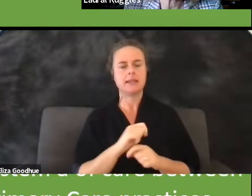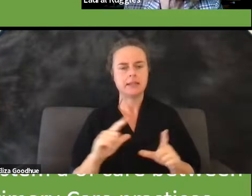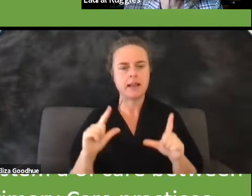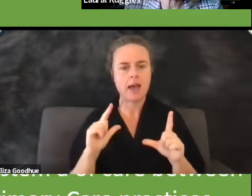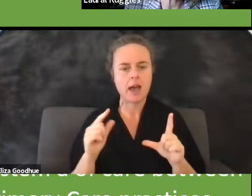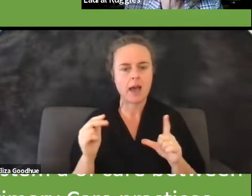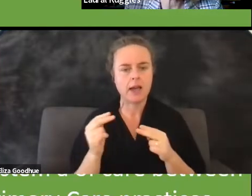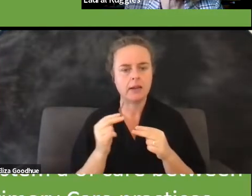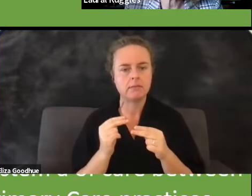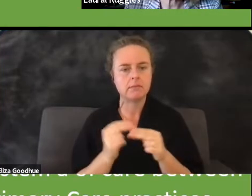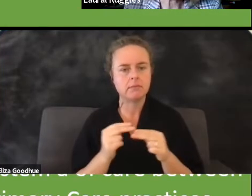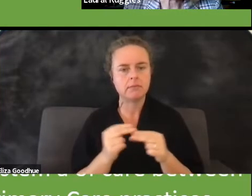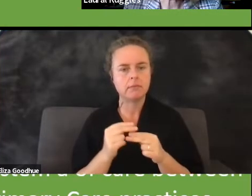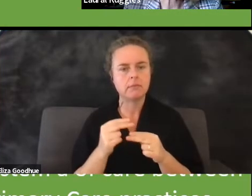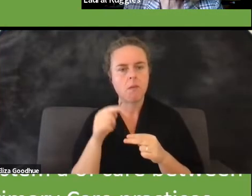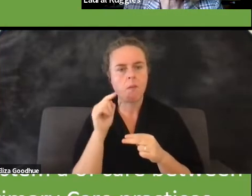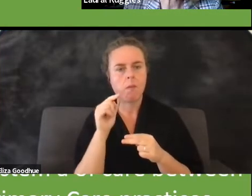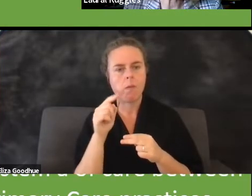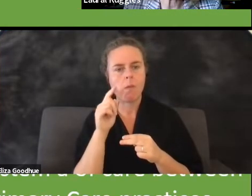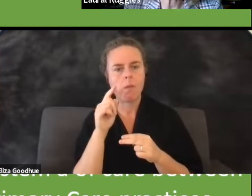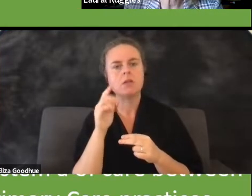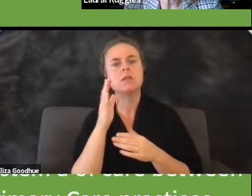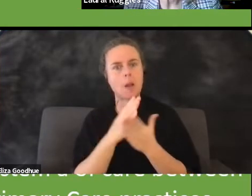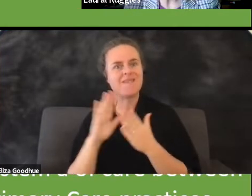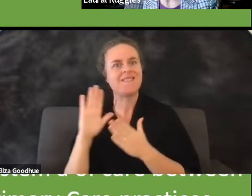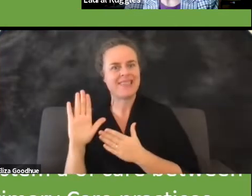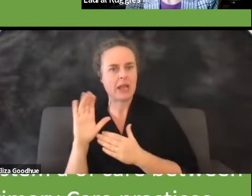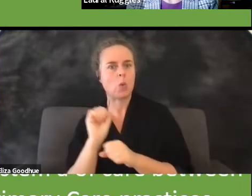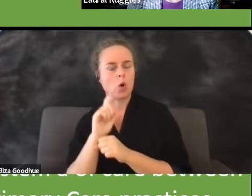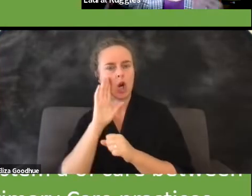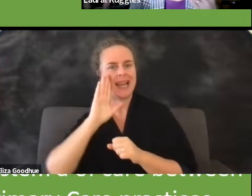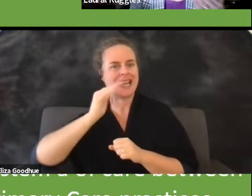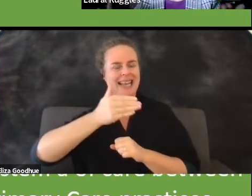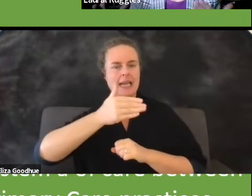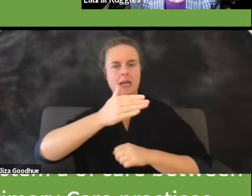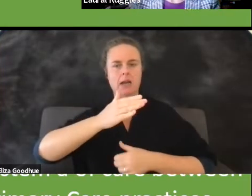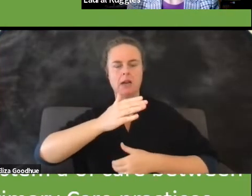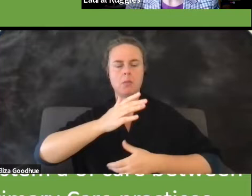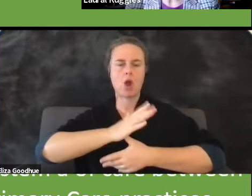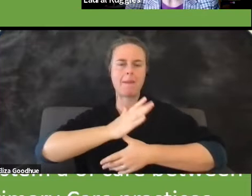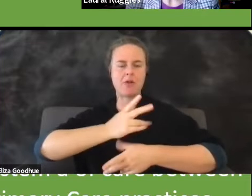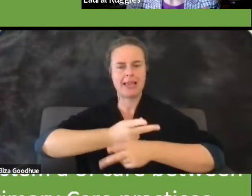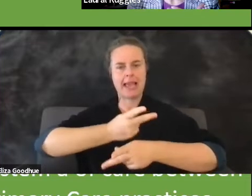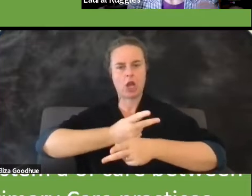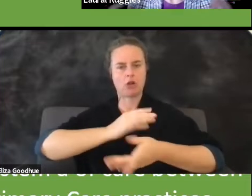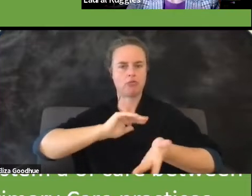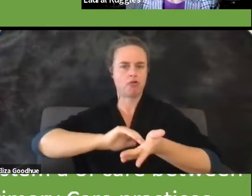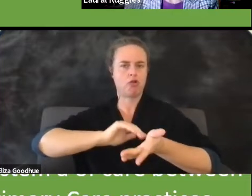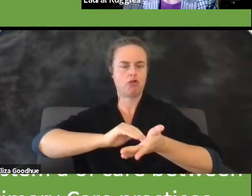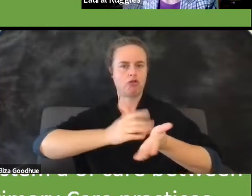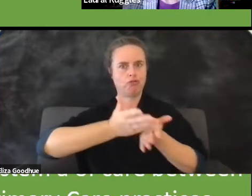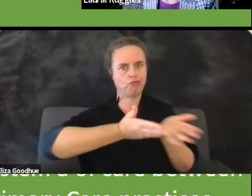did within primary care. And I wanted to feature this because what you've been talking about today is